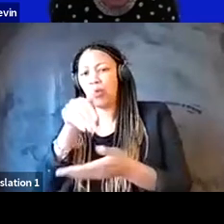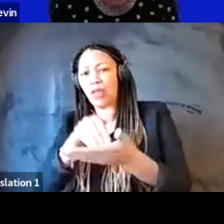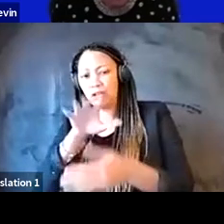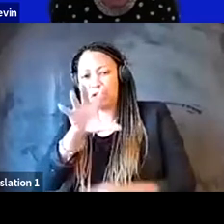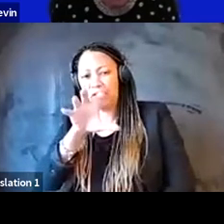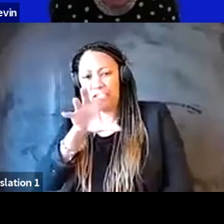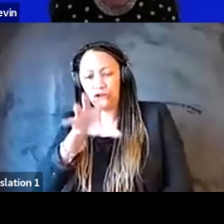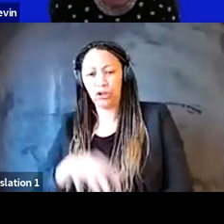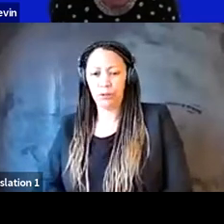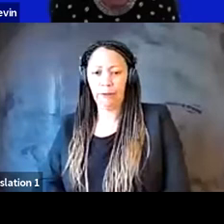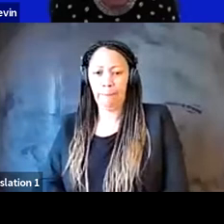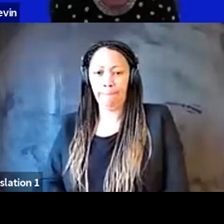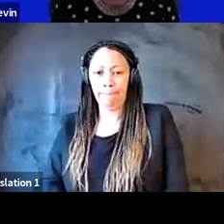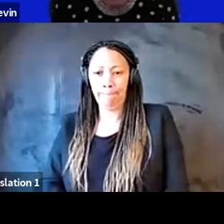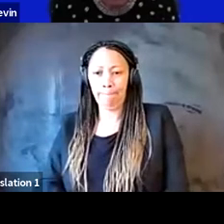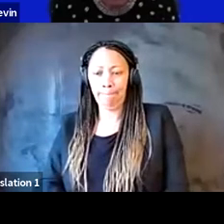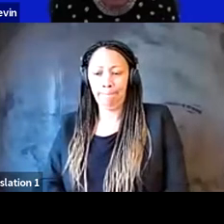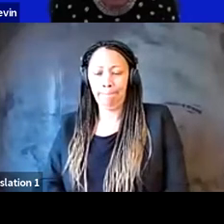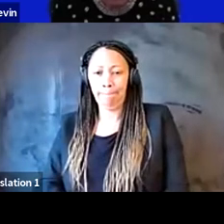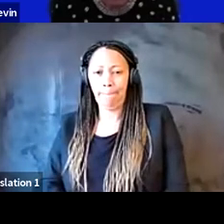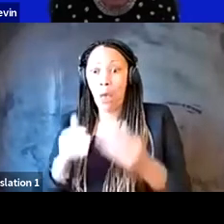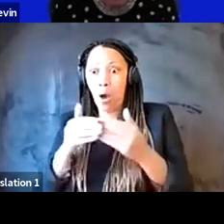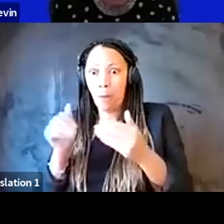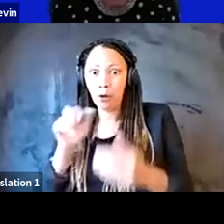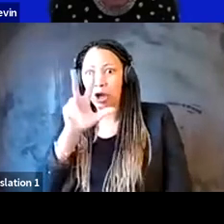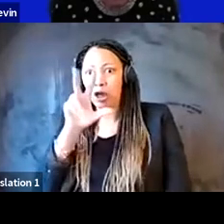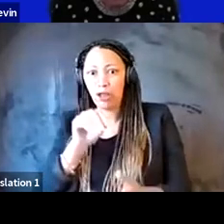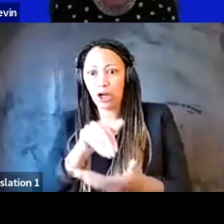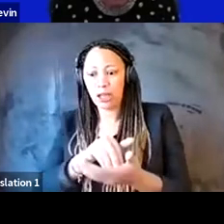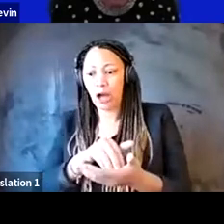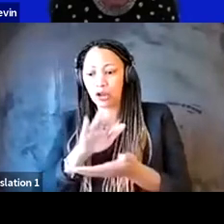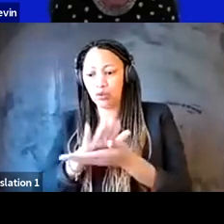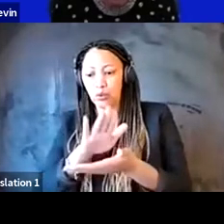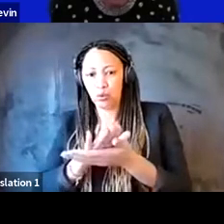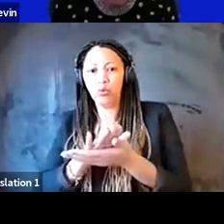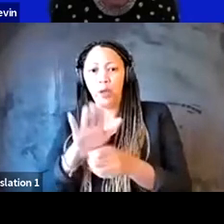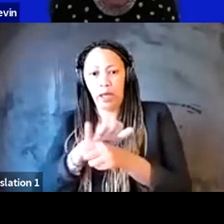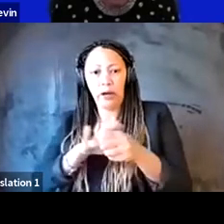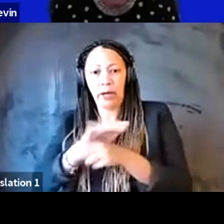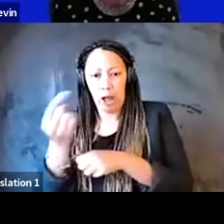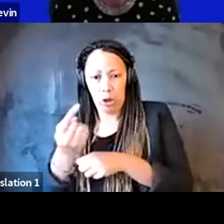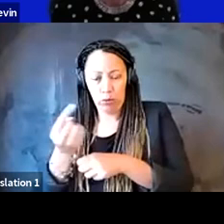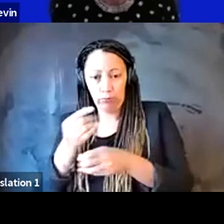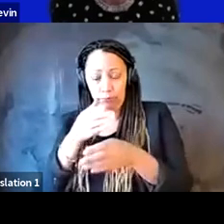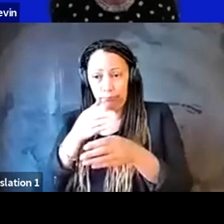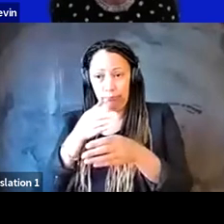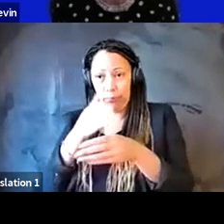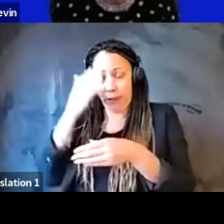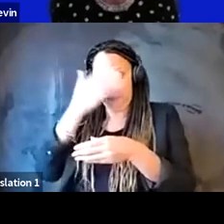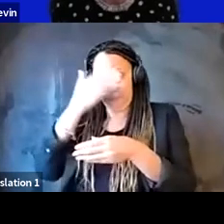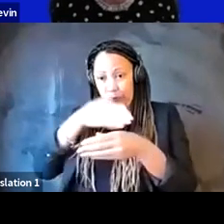42,500, of which almost 30,000 is the school. The main entrance is on Park